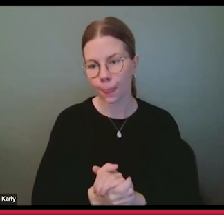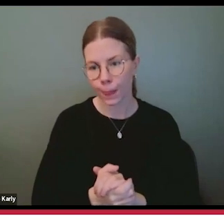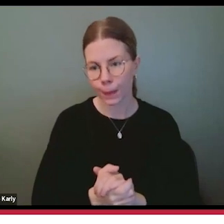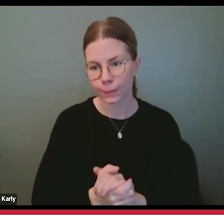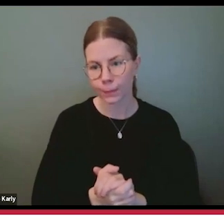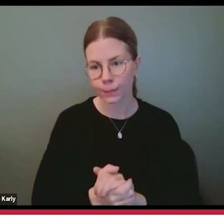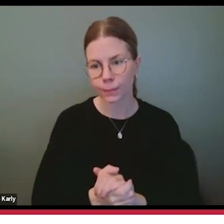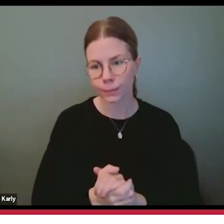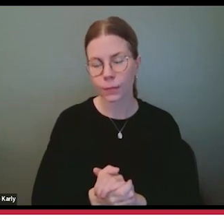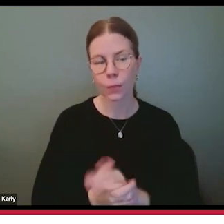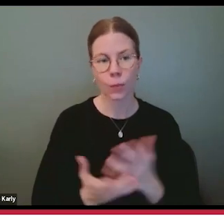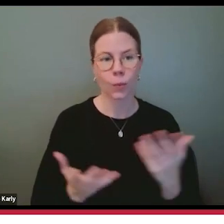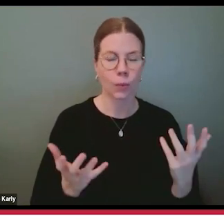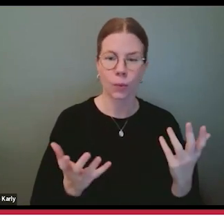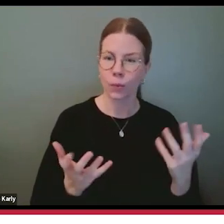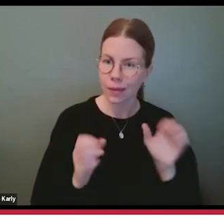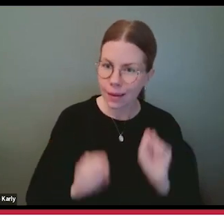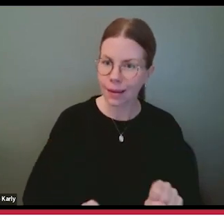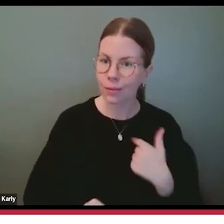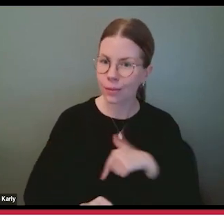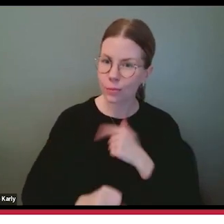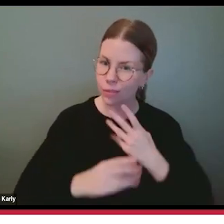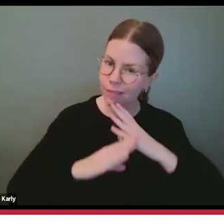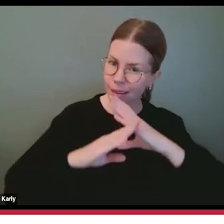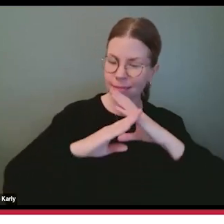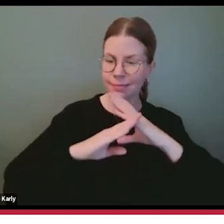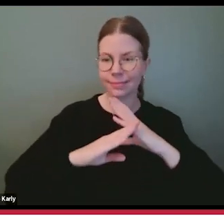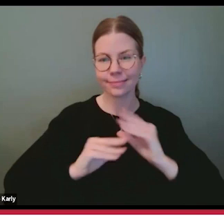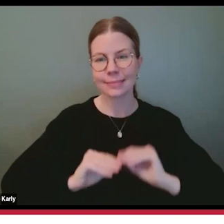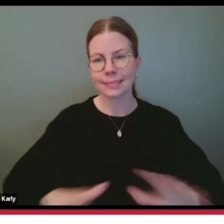a very, very tall order, given the challenges of